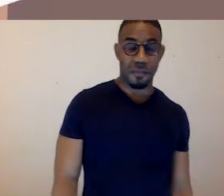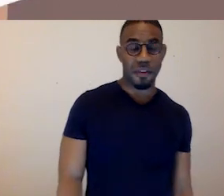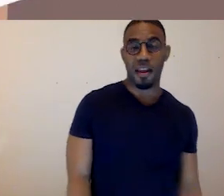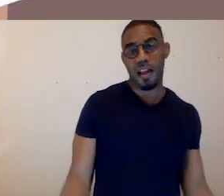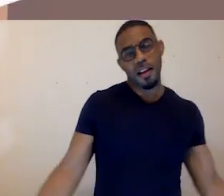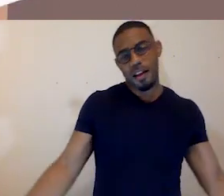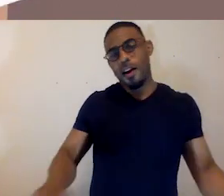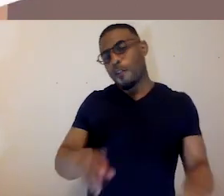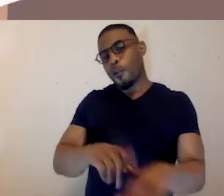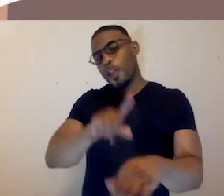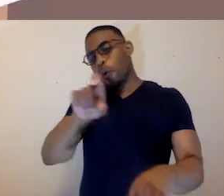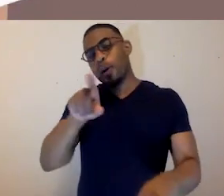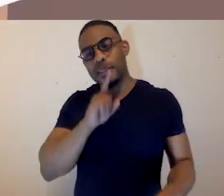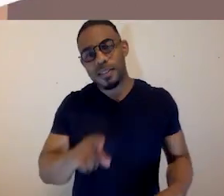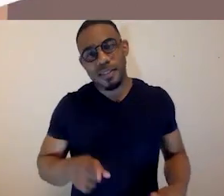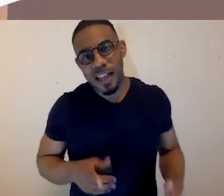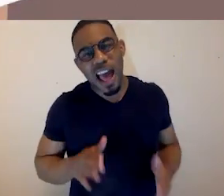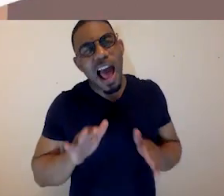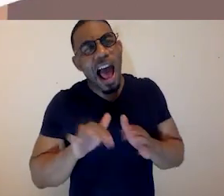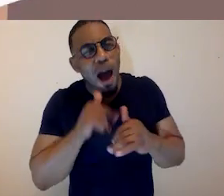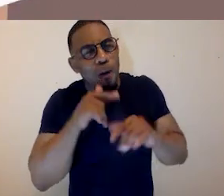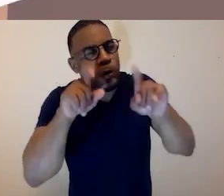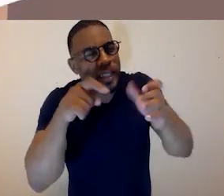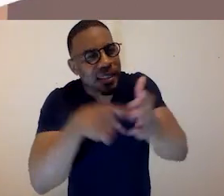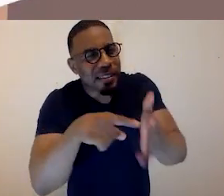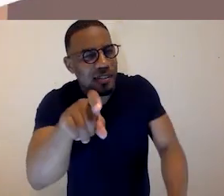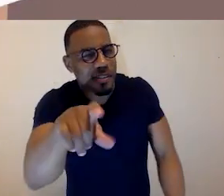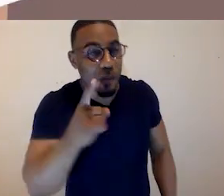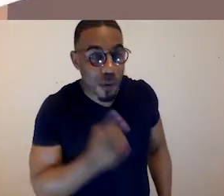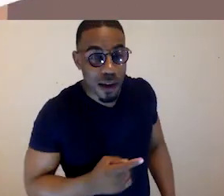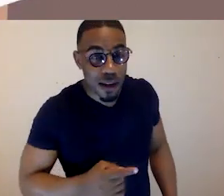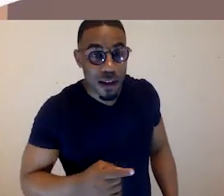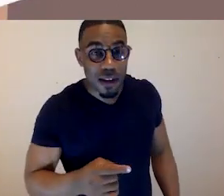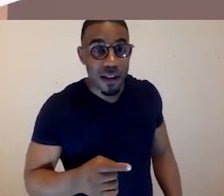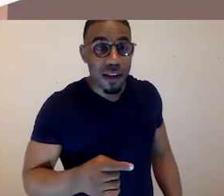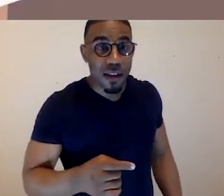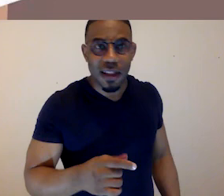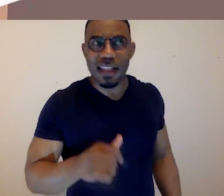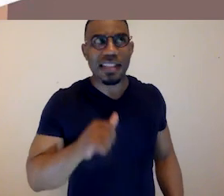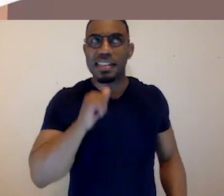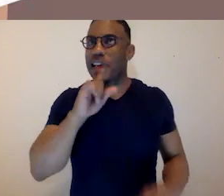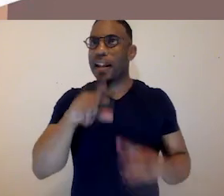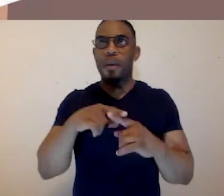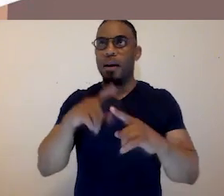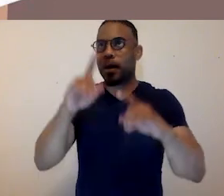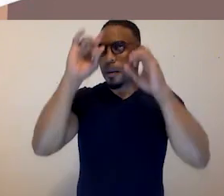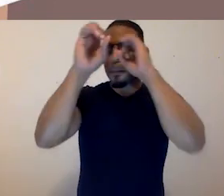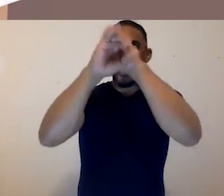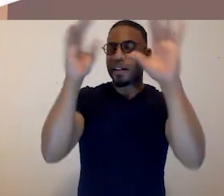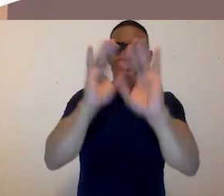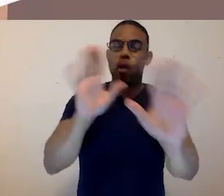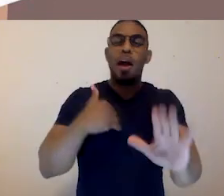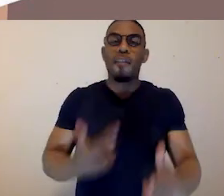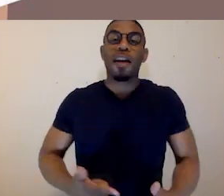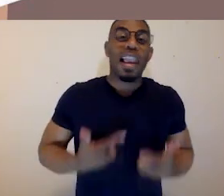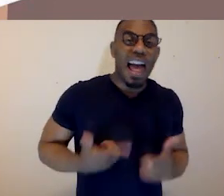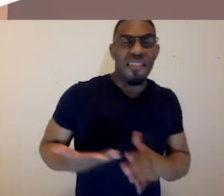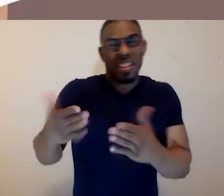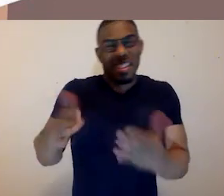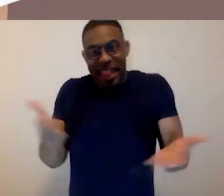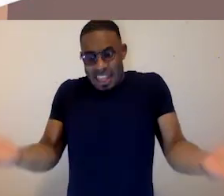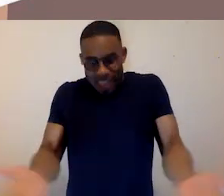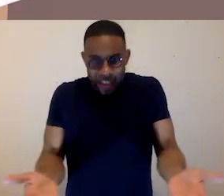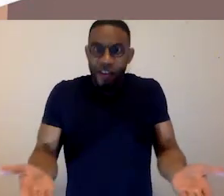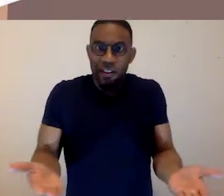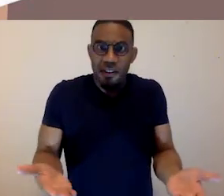So, of course, my question is, how would you test this, right? It's not about math anymore. We have life and death